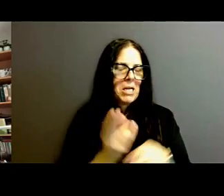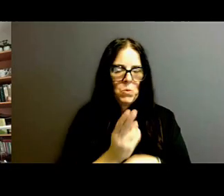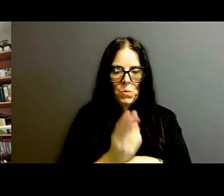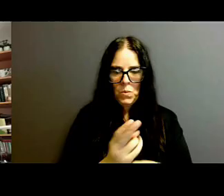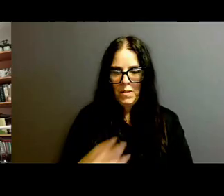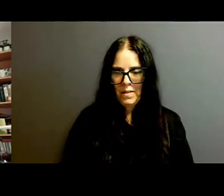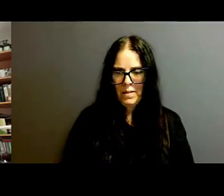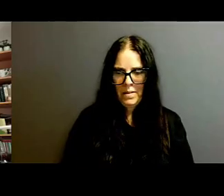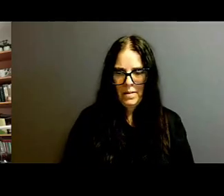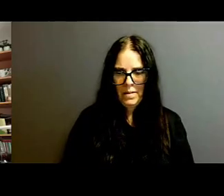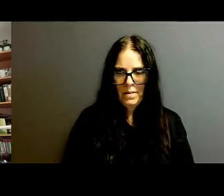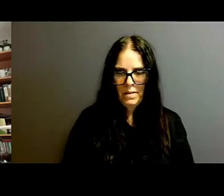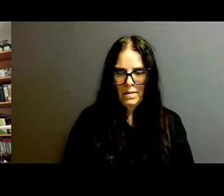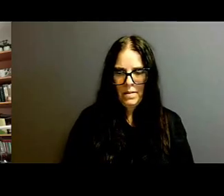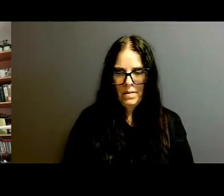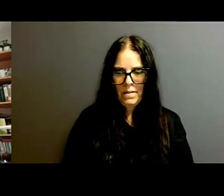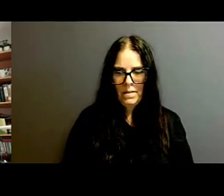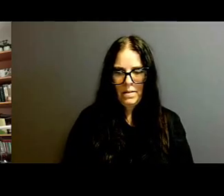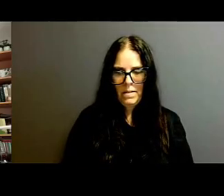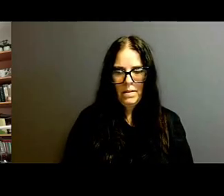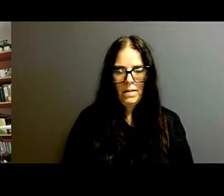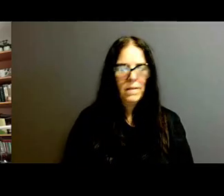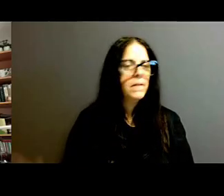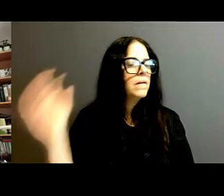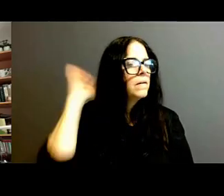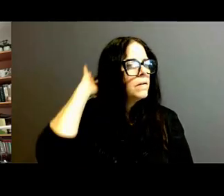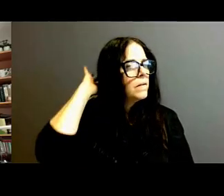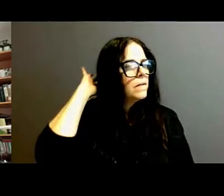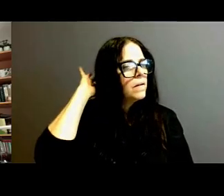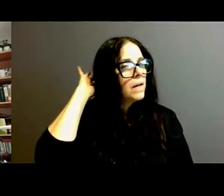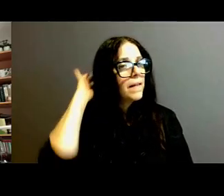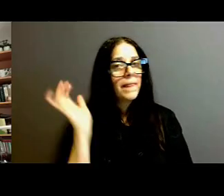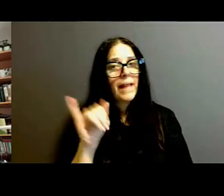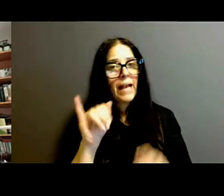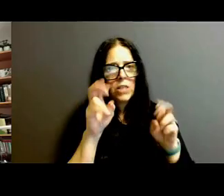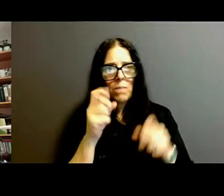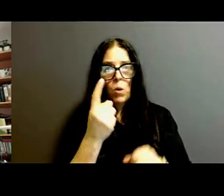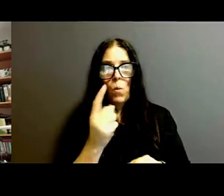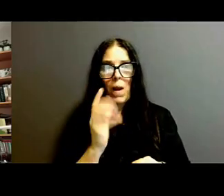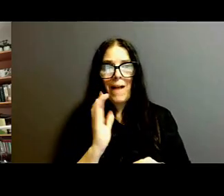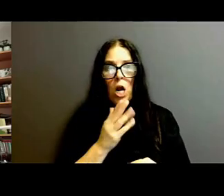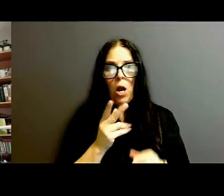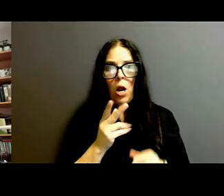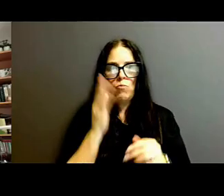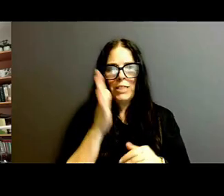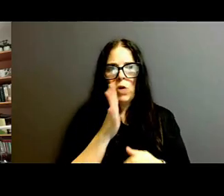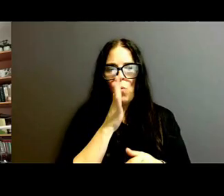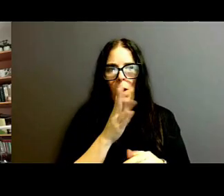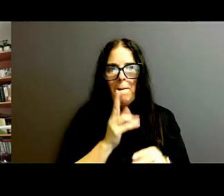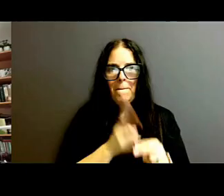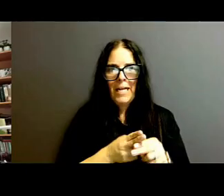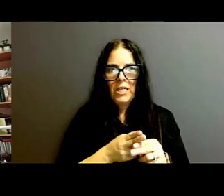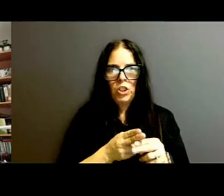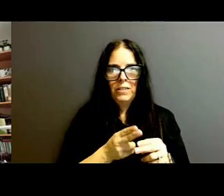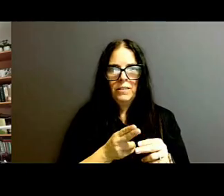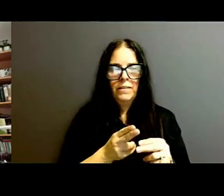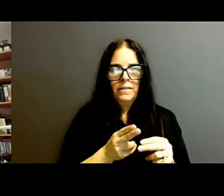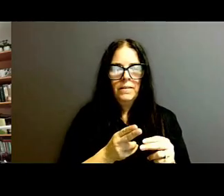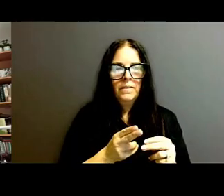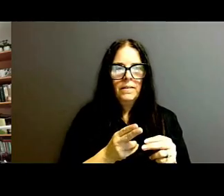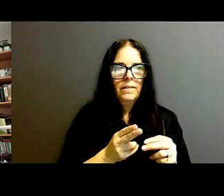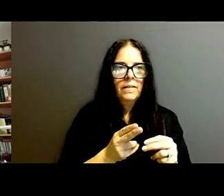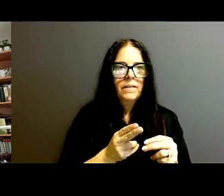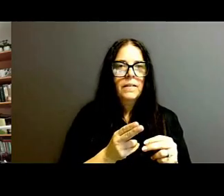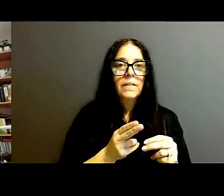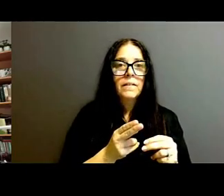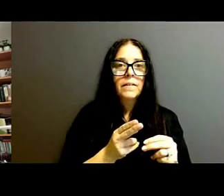about social media, it's going to be a topic that one of our guest presenters is going to mention quite a bit. But one of the things sometimes we forget is that what